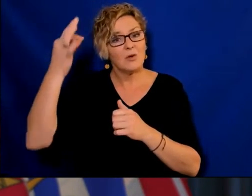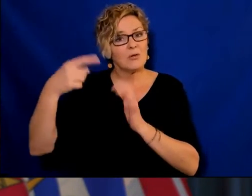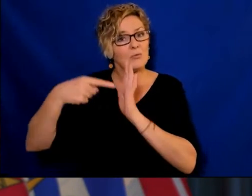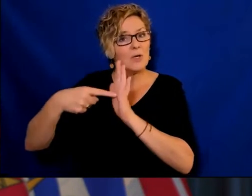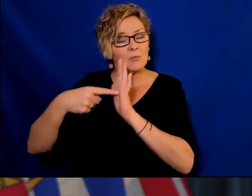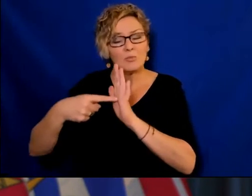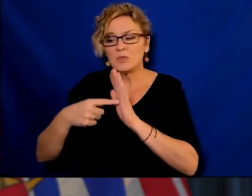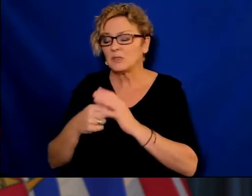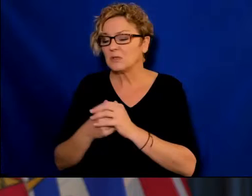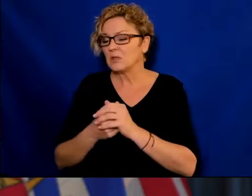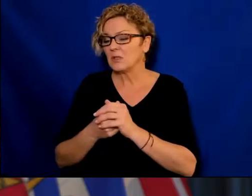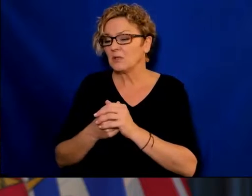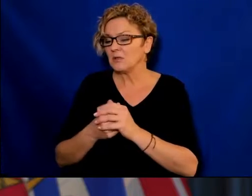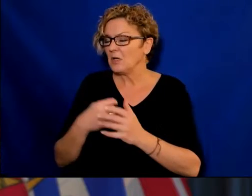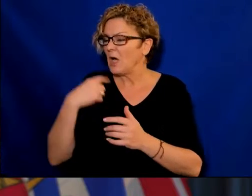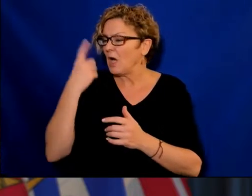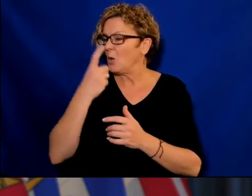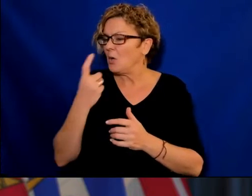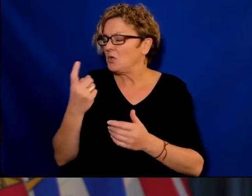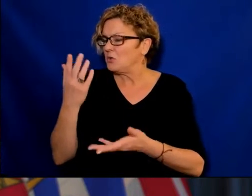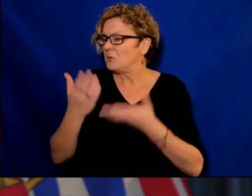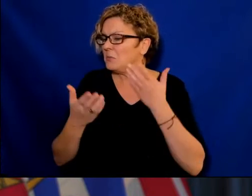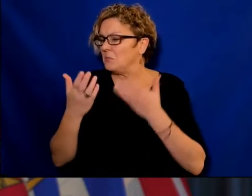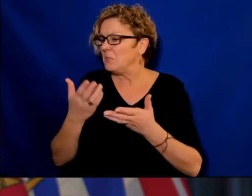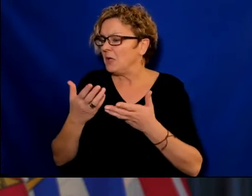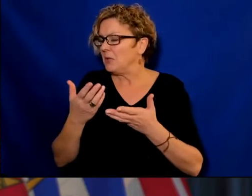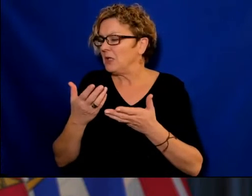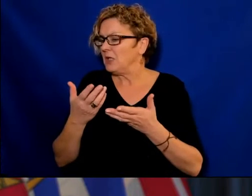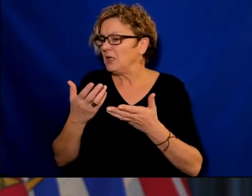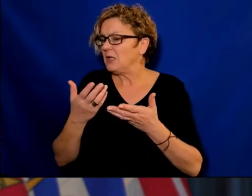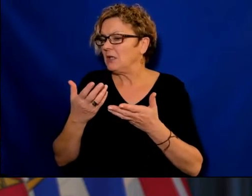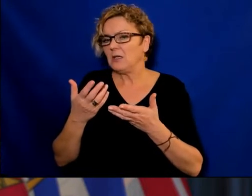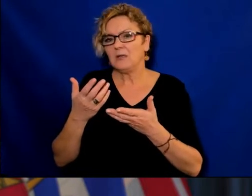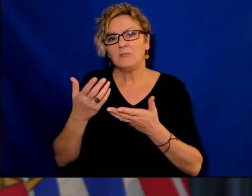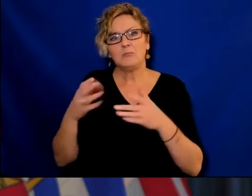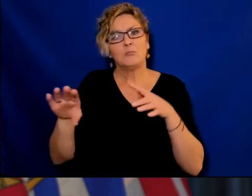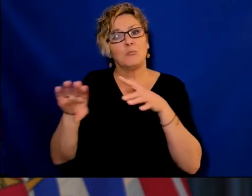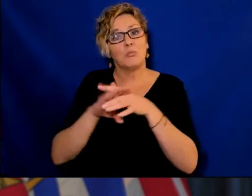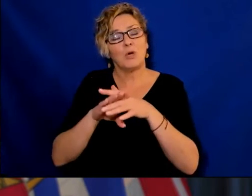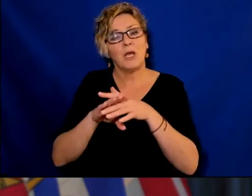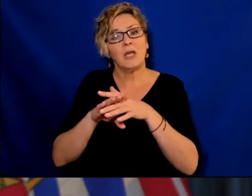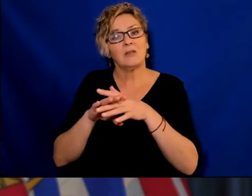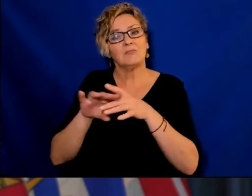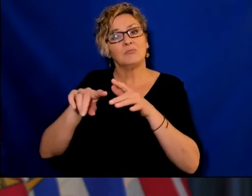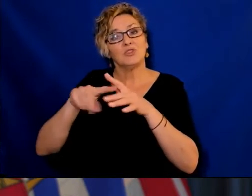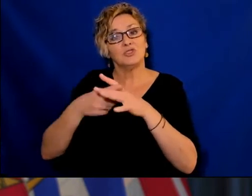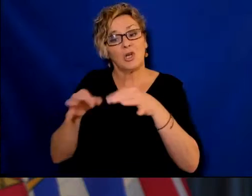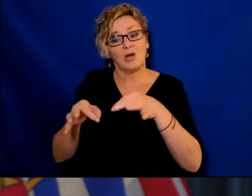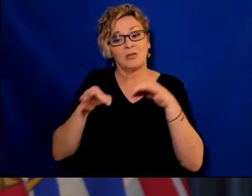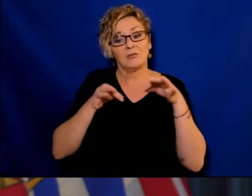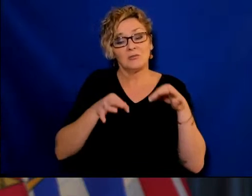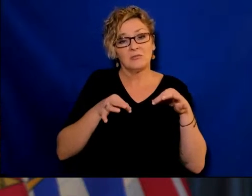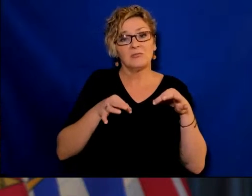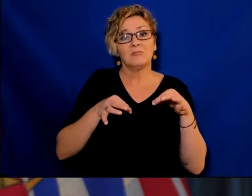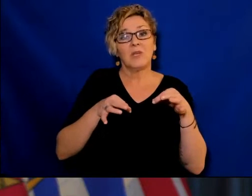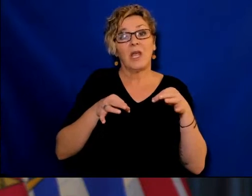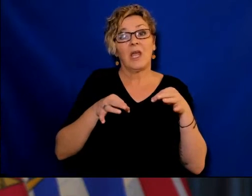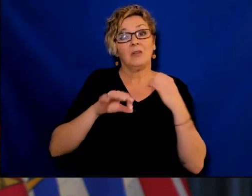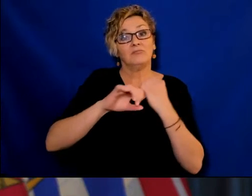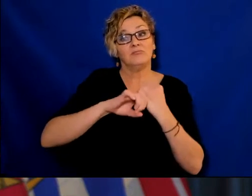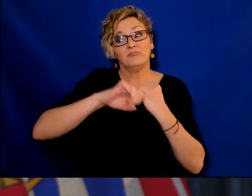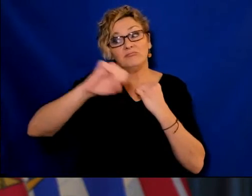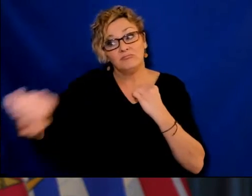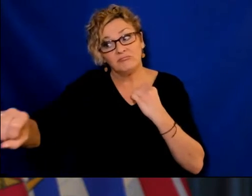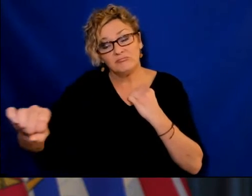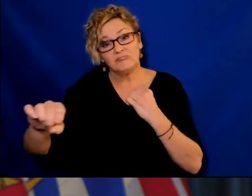or extending it into January? Are there thoughts on the pros and cons of that? And what is there a number of cases